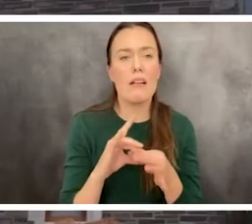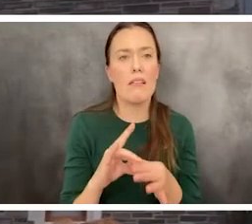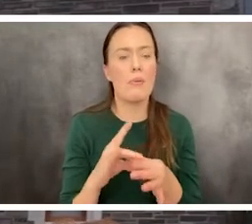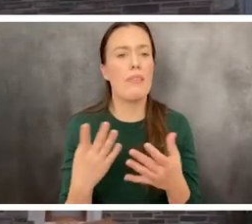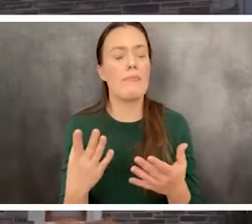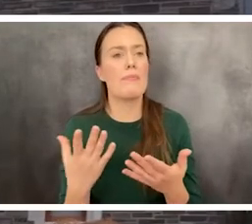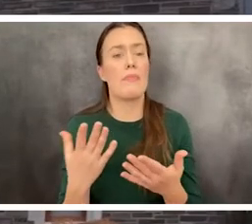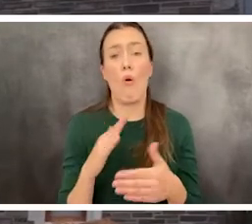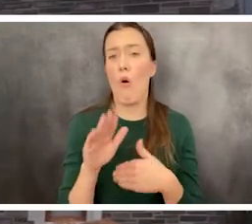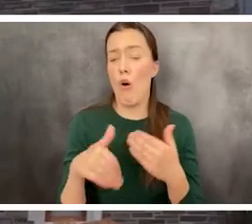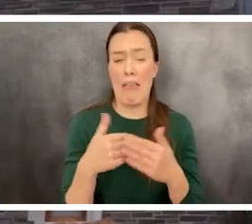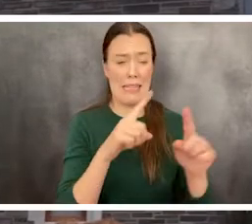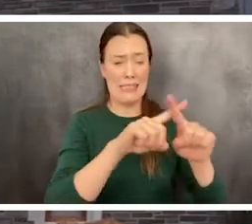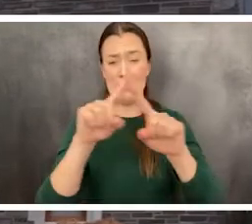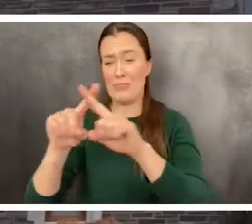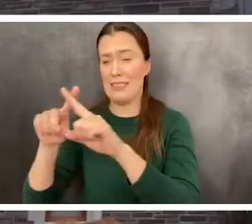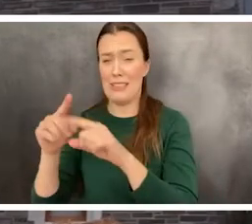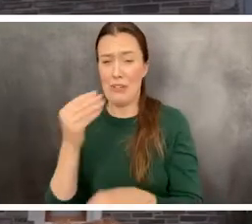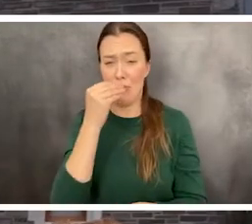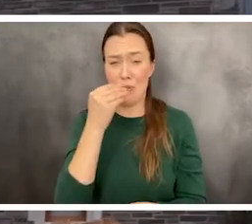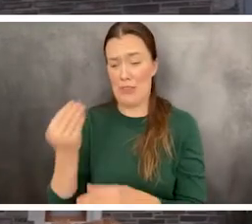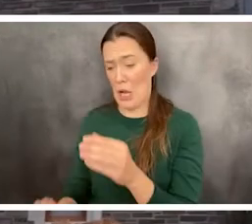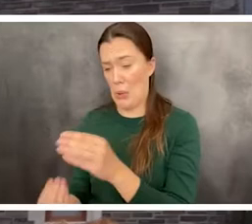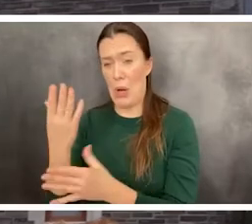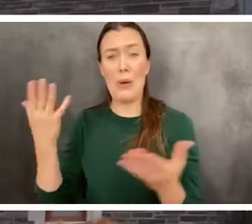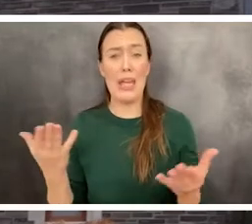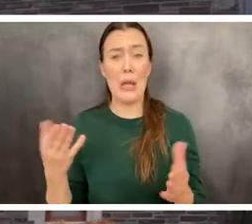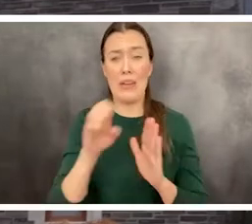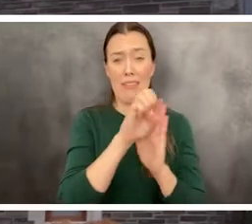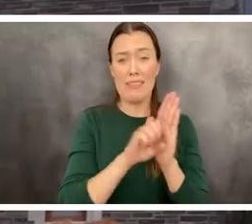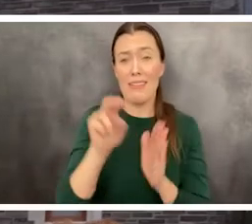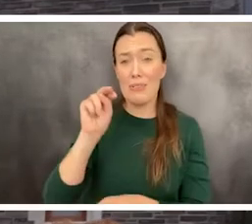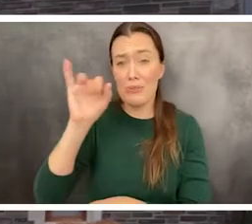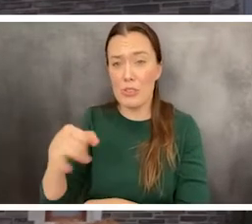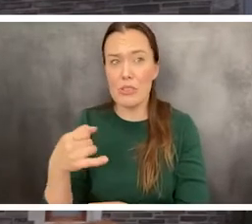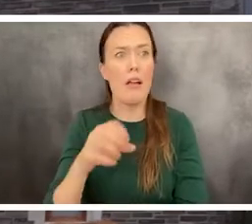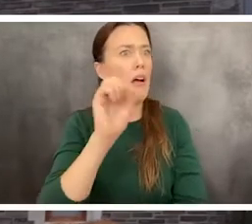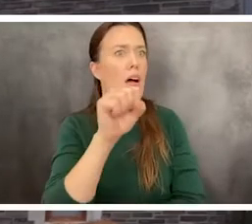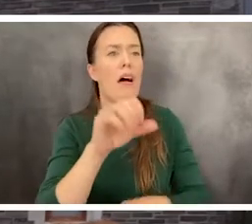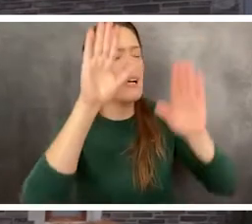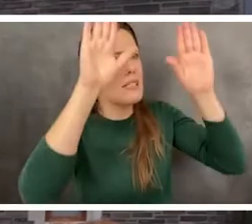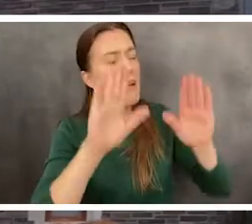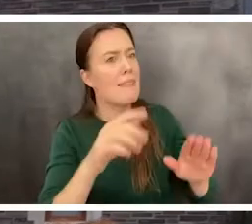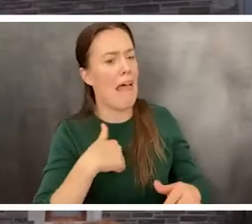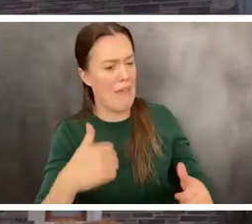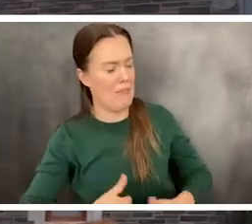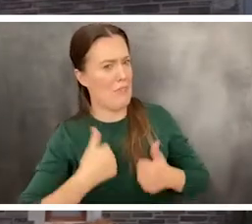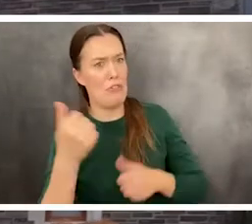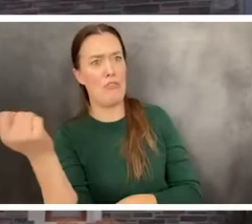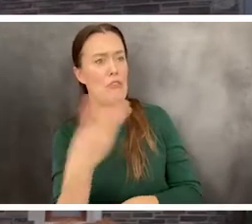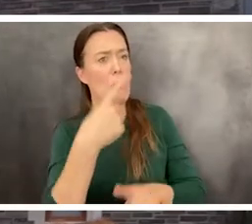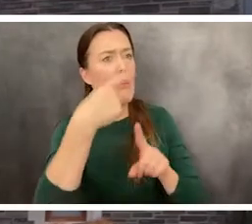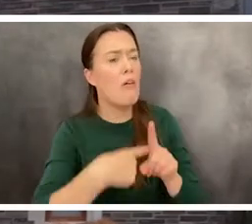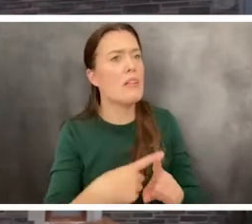to just all the different things that are grown in New Jersey itself. Yes, which is incredible. Right? I mean, I've only been here for a couple of months,